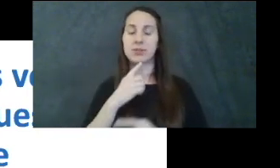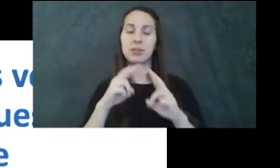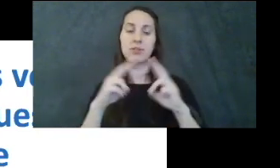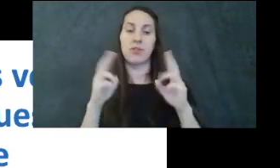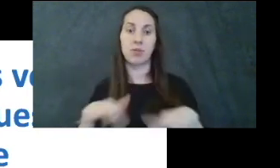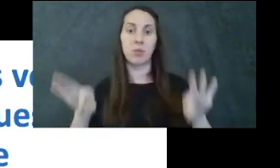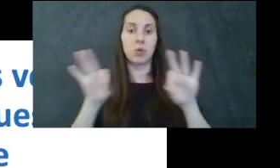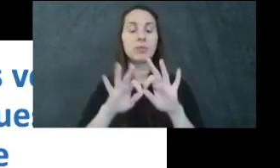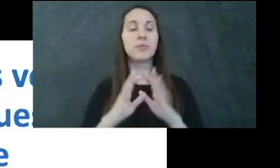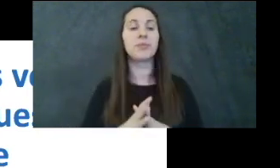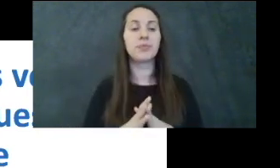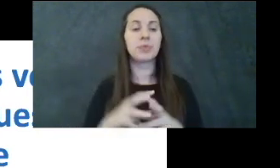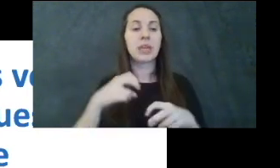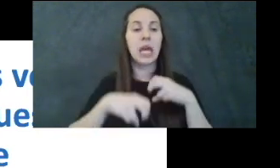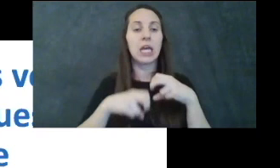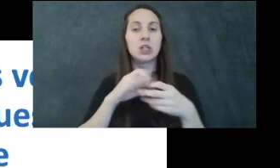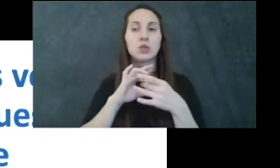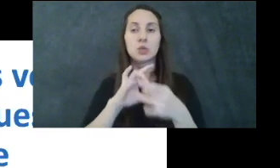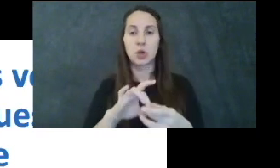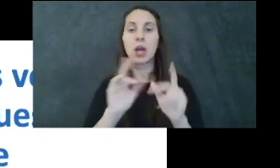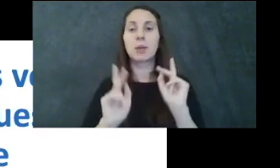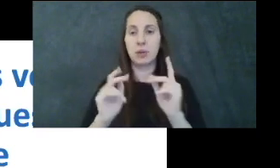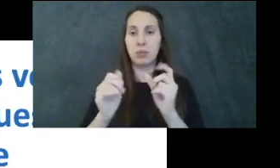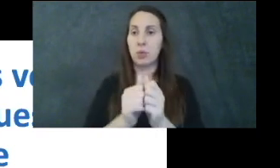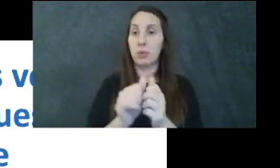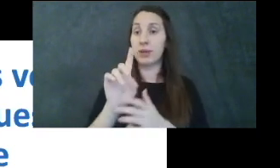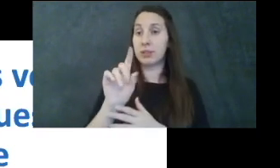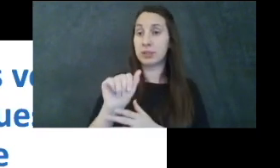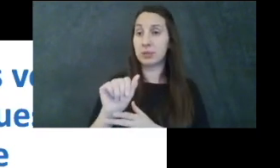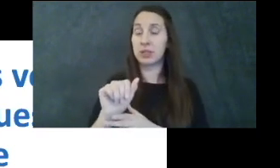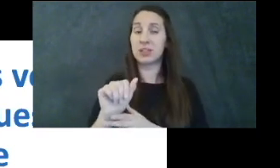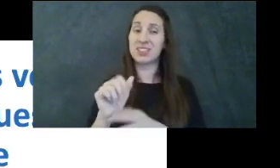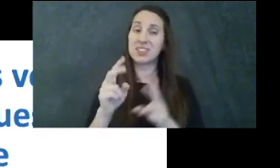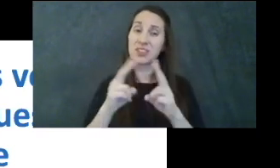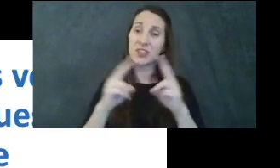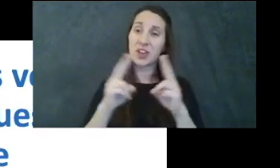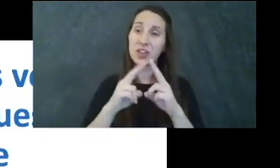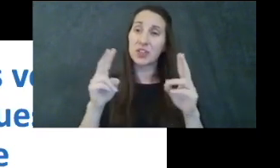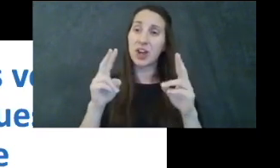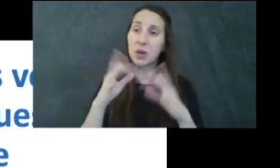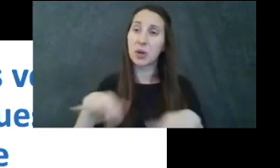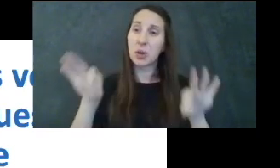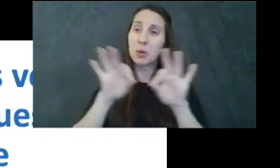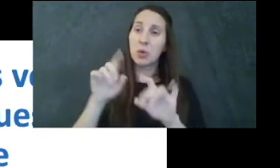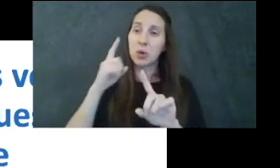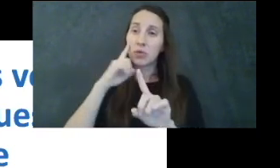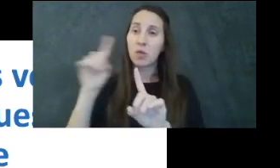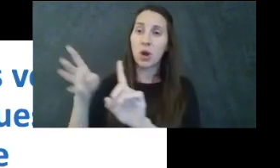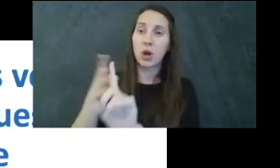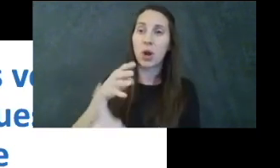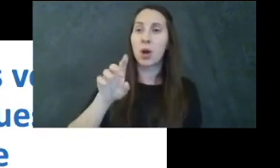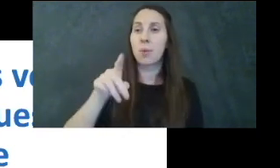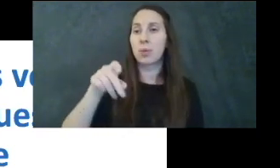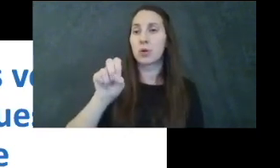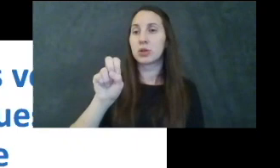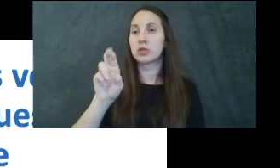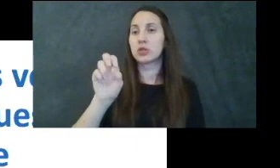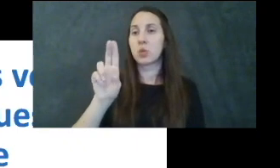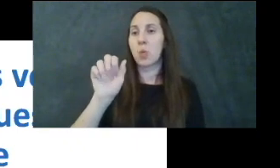regarding people with disabilities are very important for persuasion and very important for turnout.